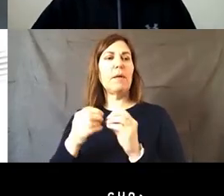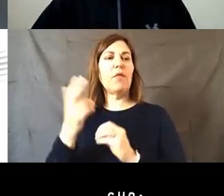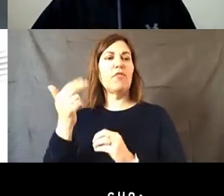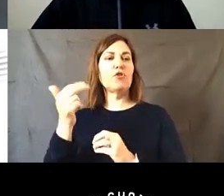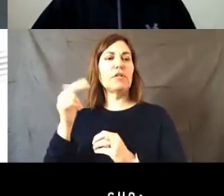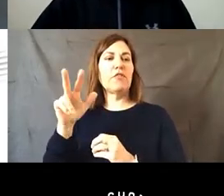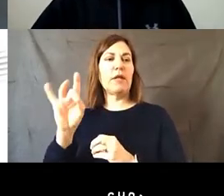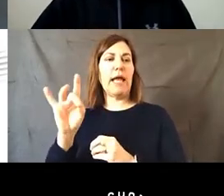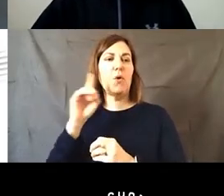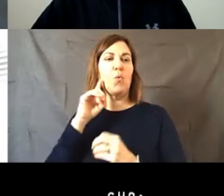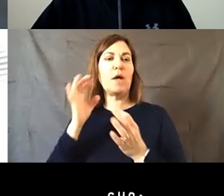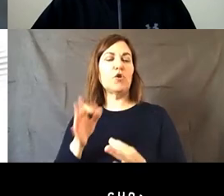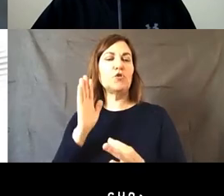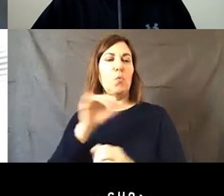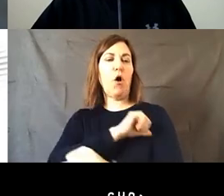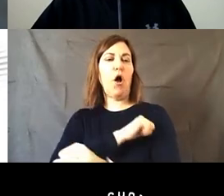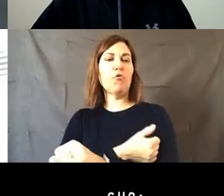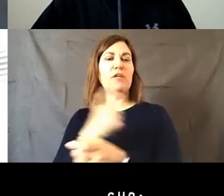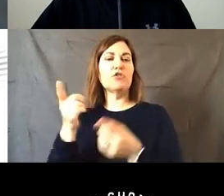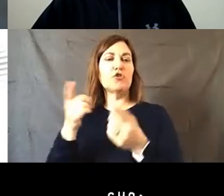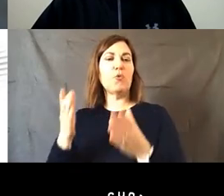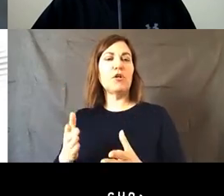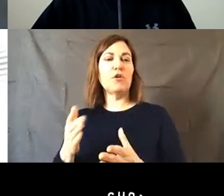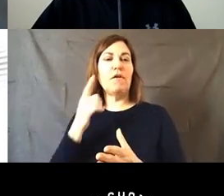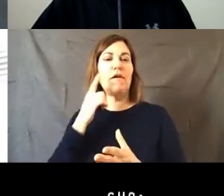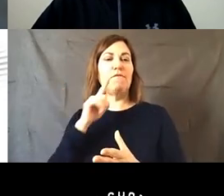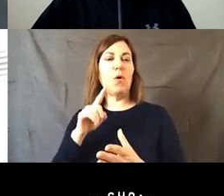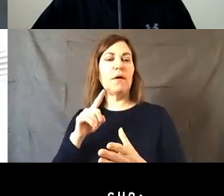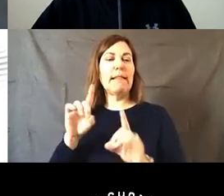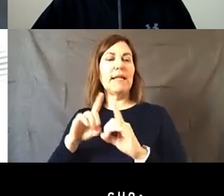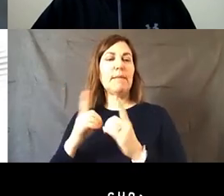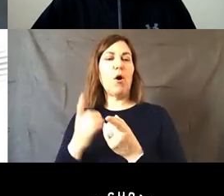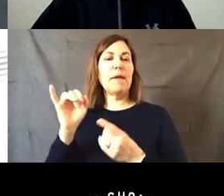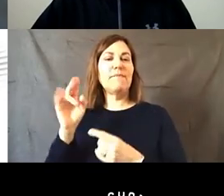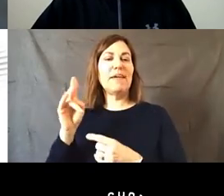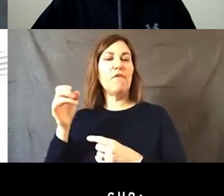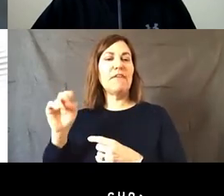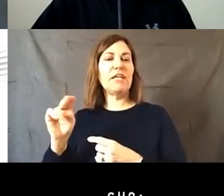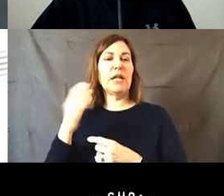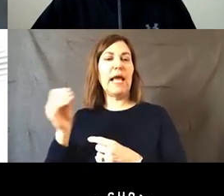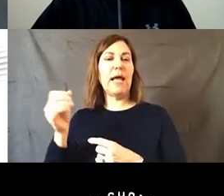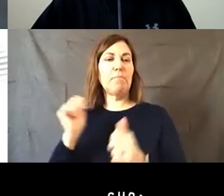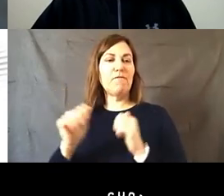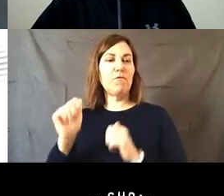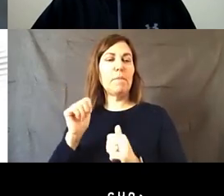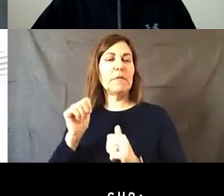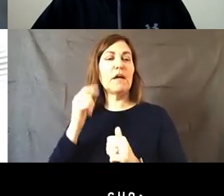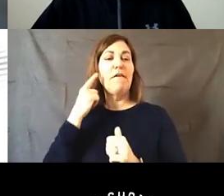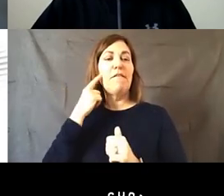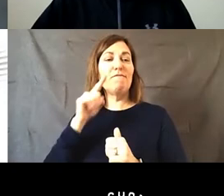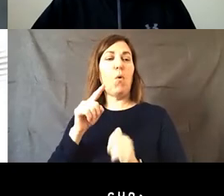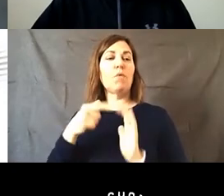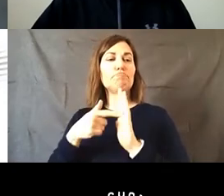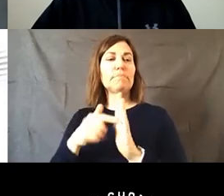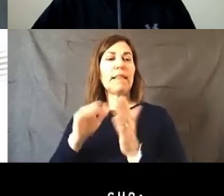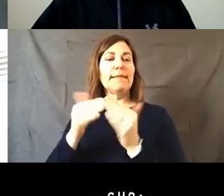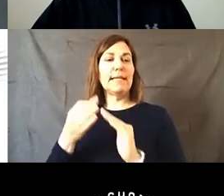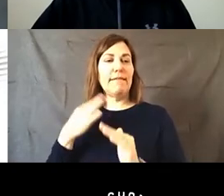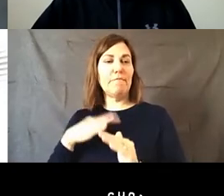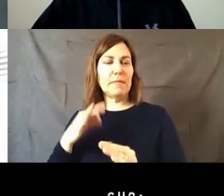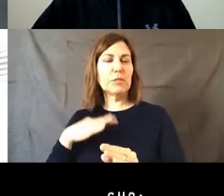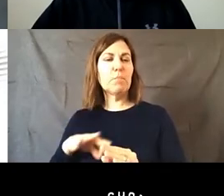Resolution authorizing the Director of the Department of Innovation and Performance on behalf of the City to enter into an agreement with